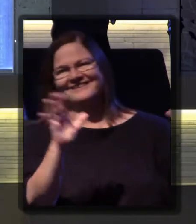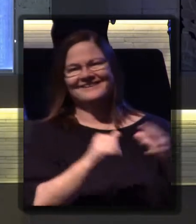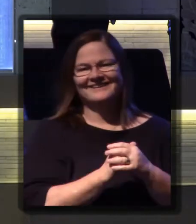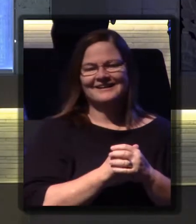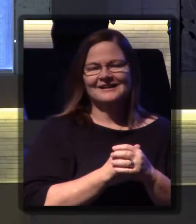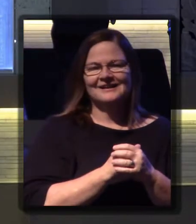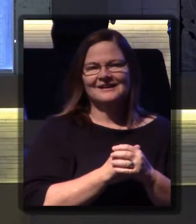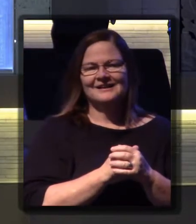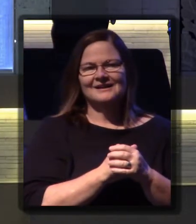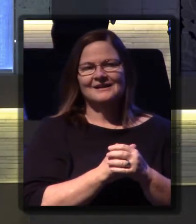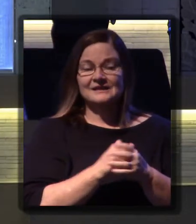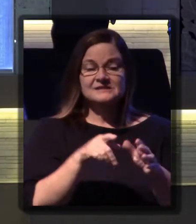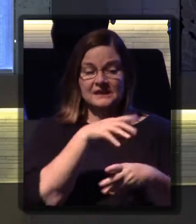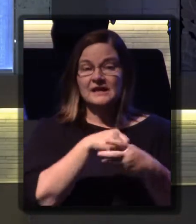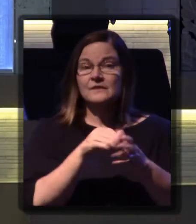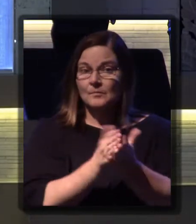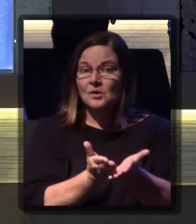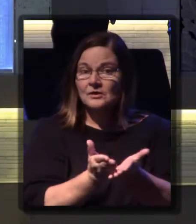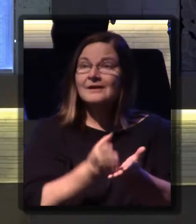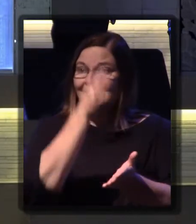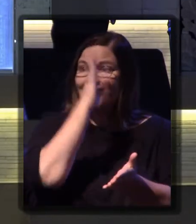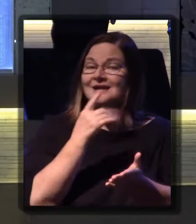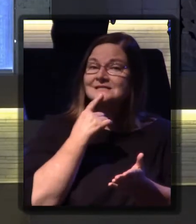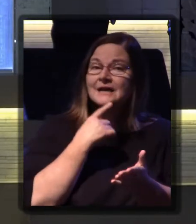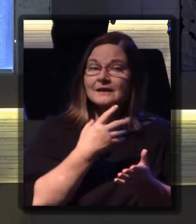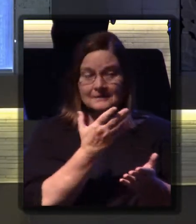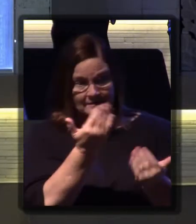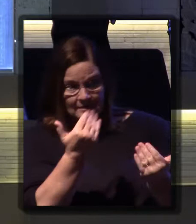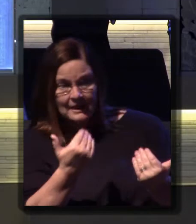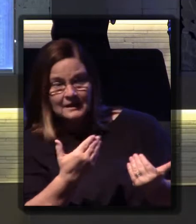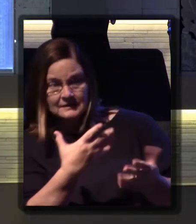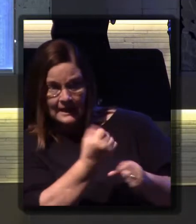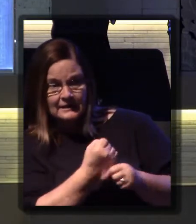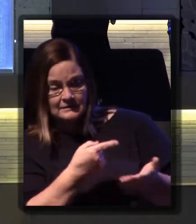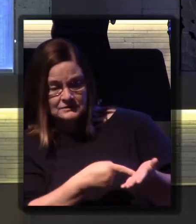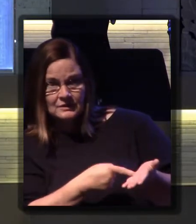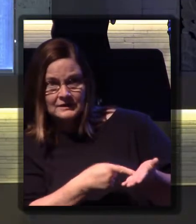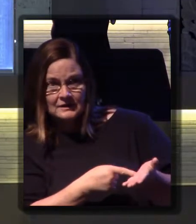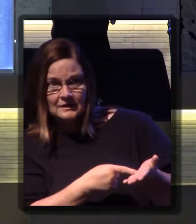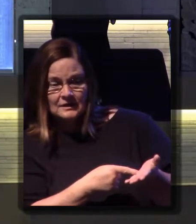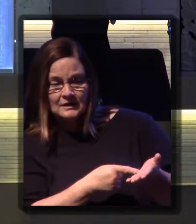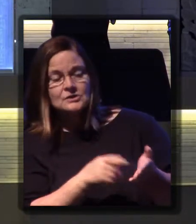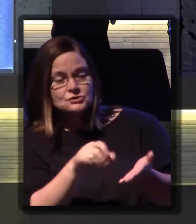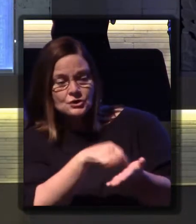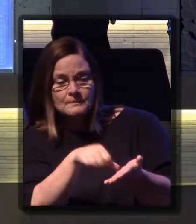what you know, here's the solution. It's like, it's right here in the book, and God is saying all